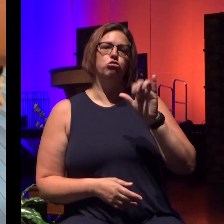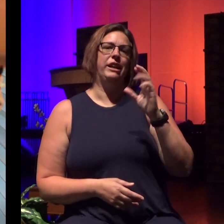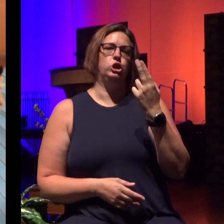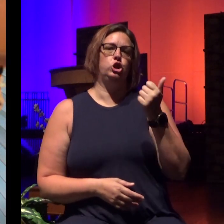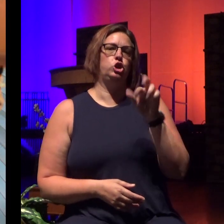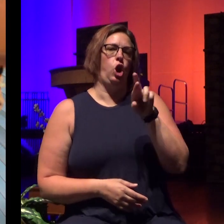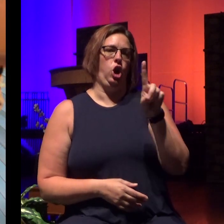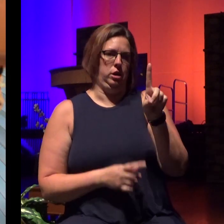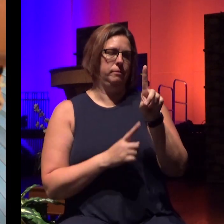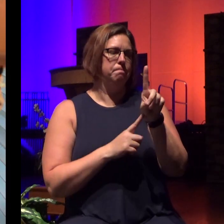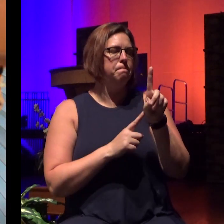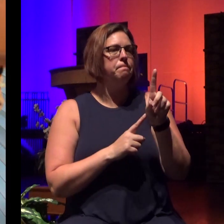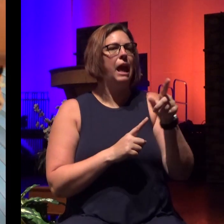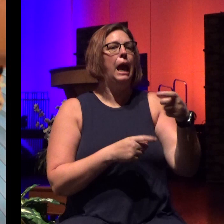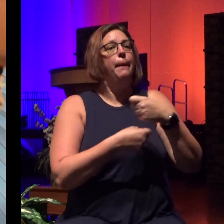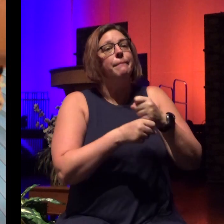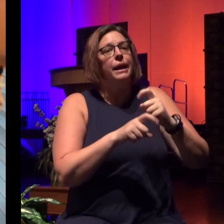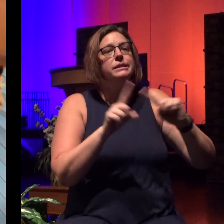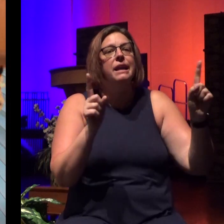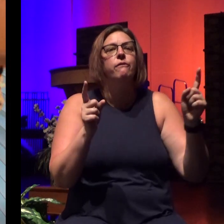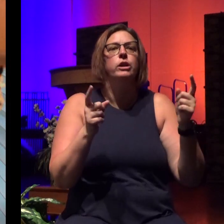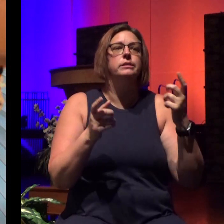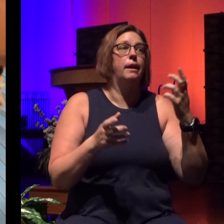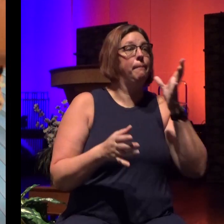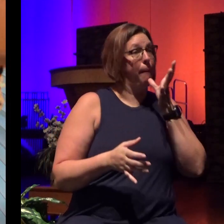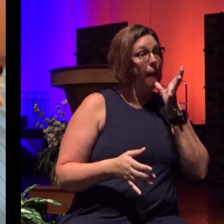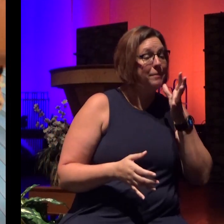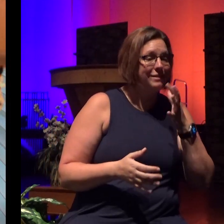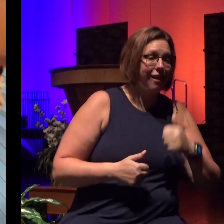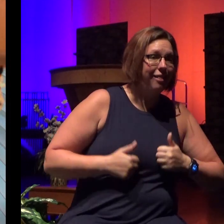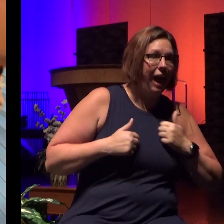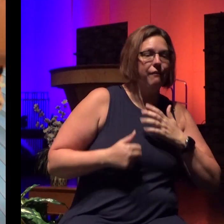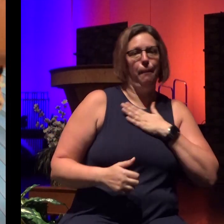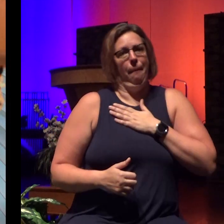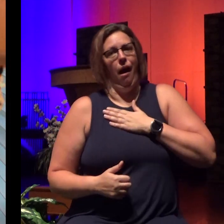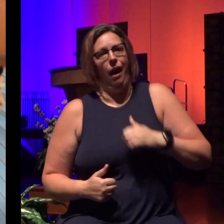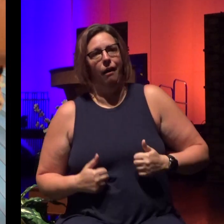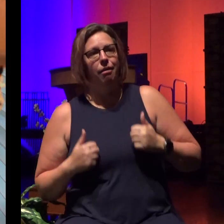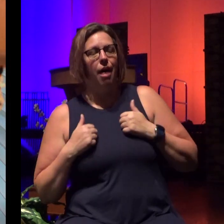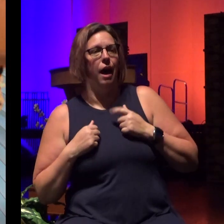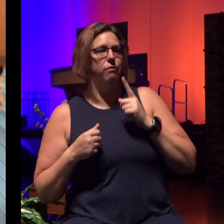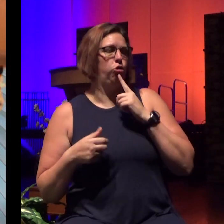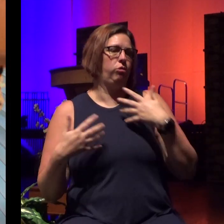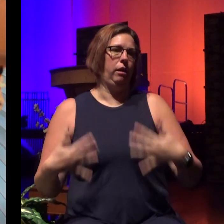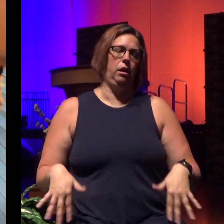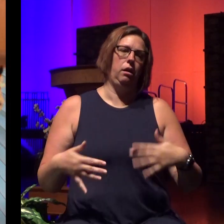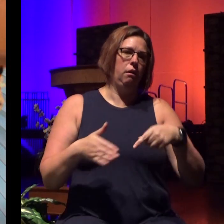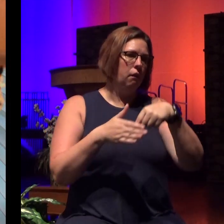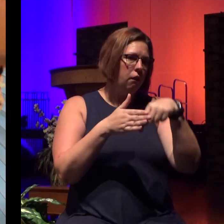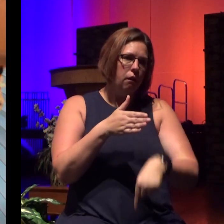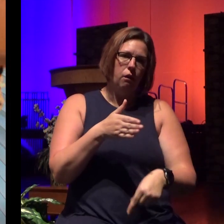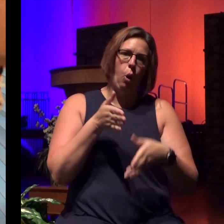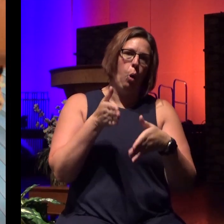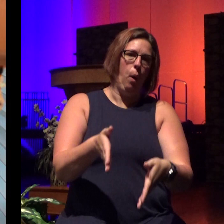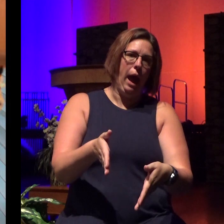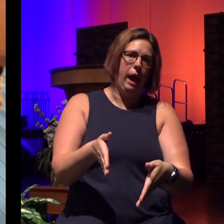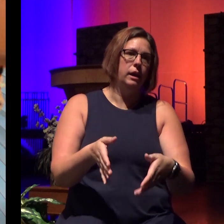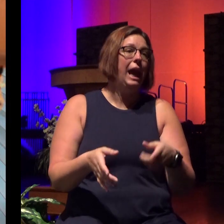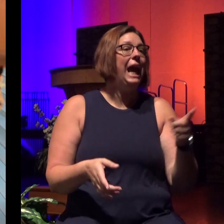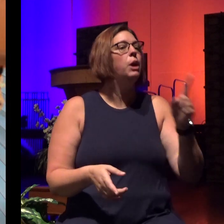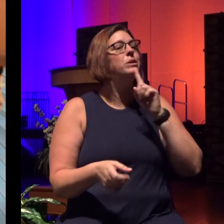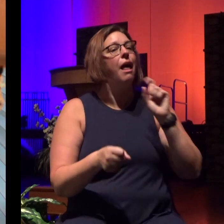ways. He made a difference in my mother's life and in my life in such a profound way. And Richard was literally a